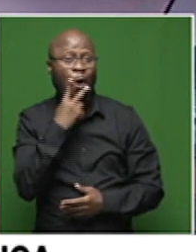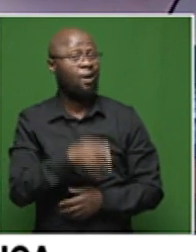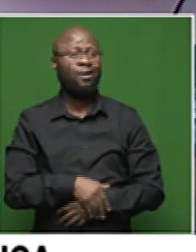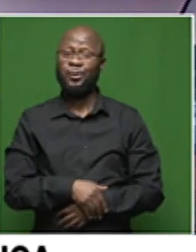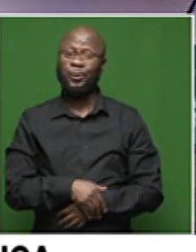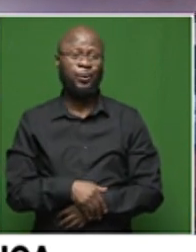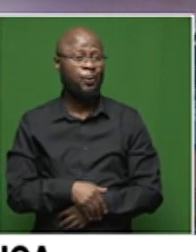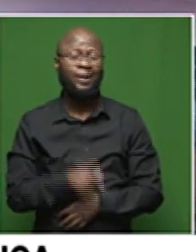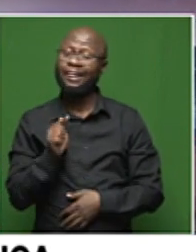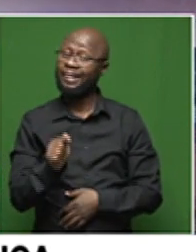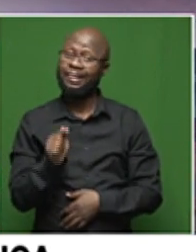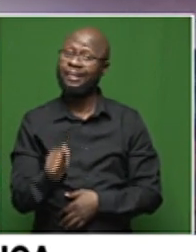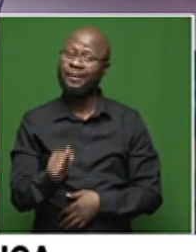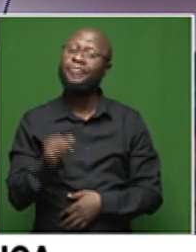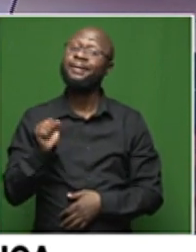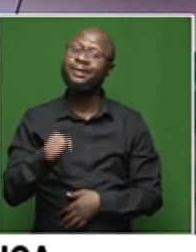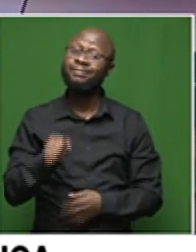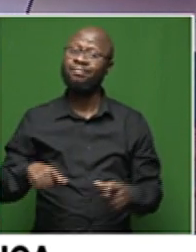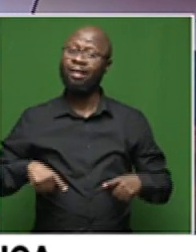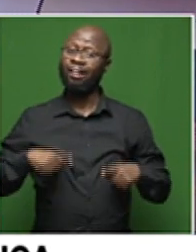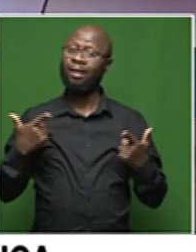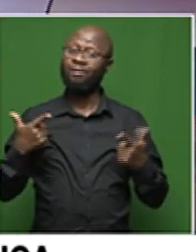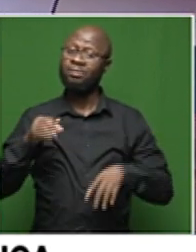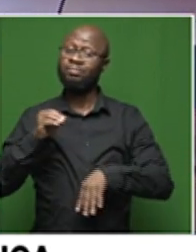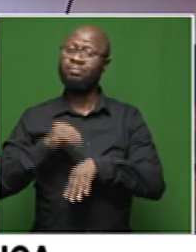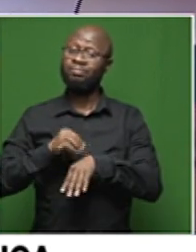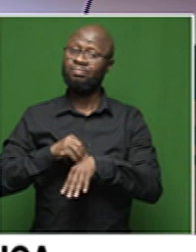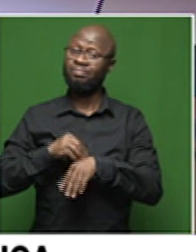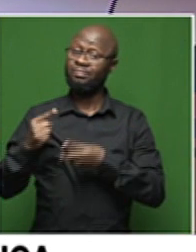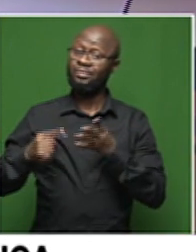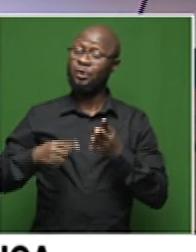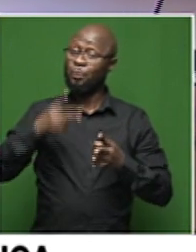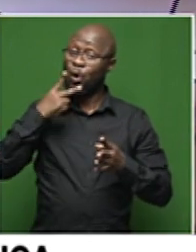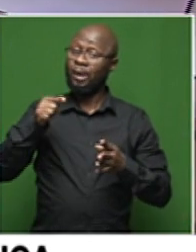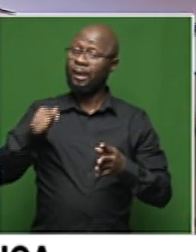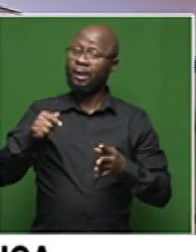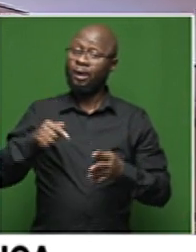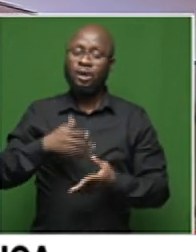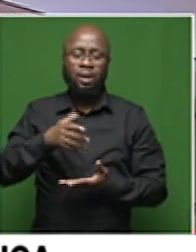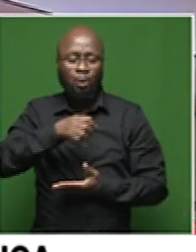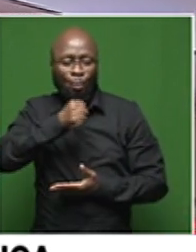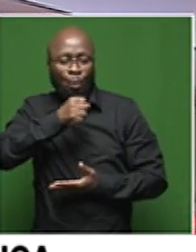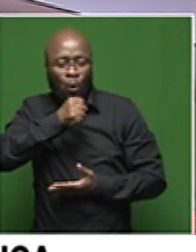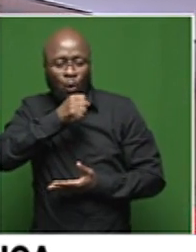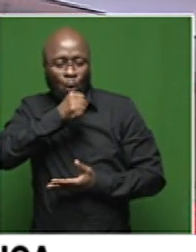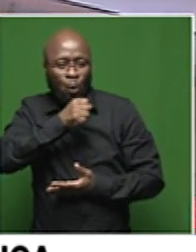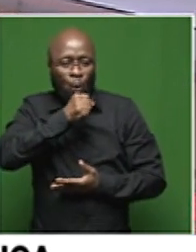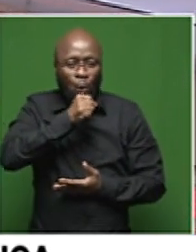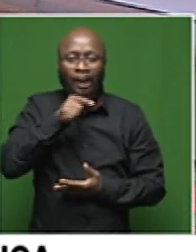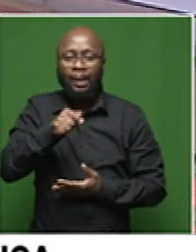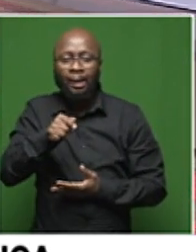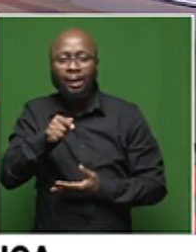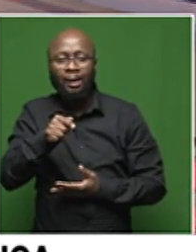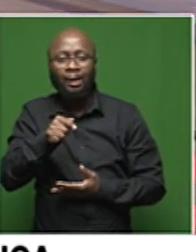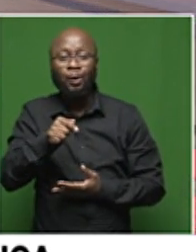you're going after with respect to this month is the issue of vaping and e-cigarettes amongst young people, and that potentially contributing to